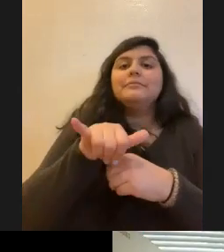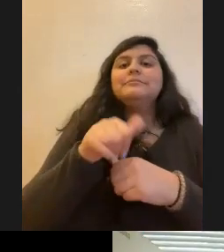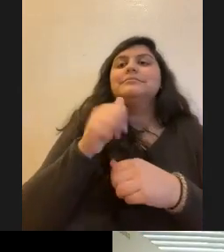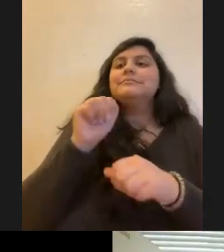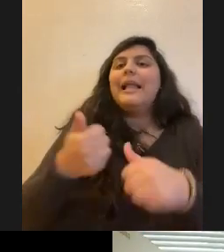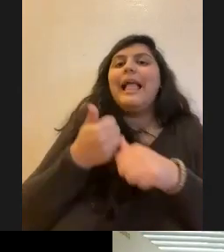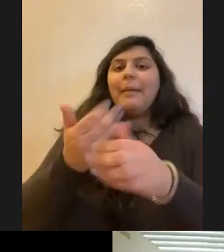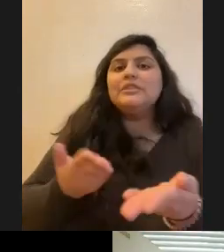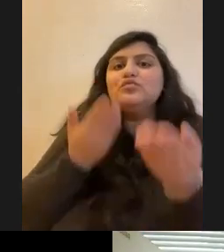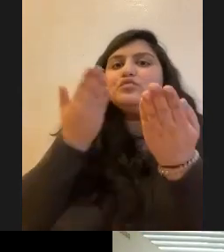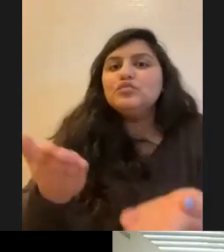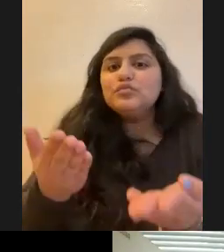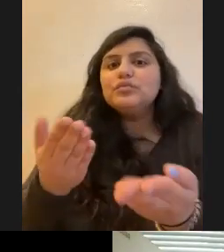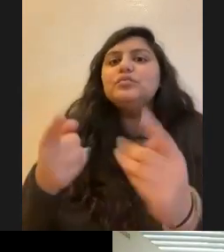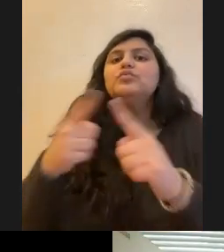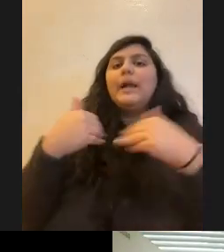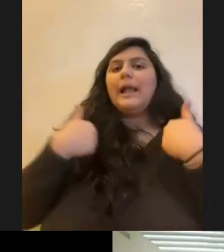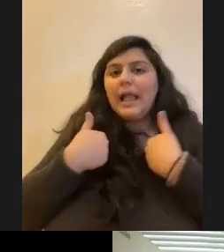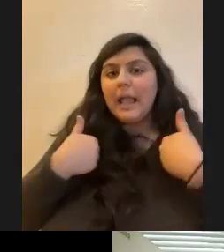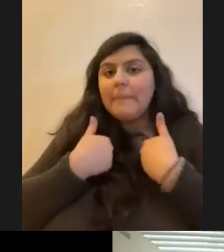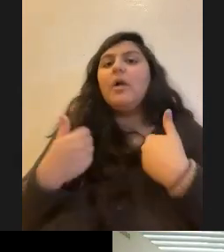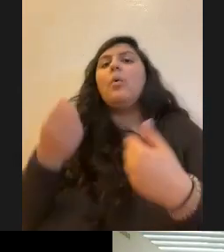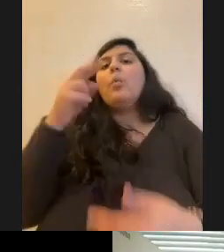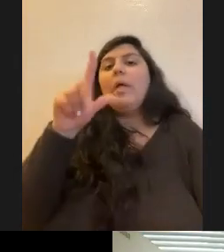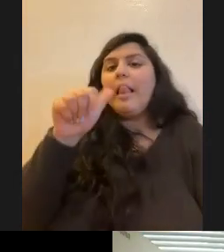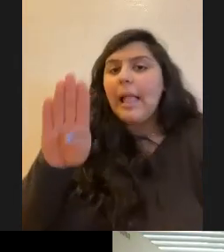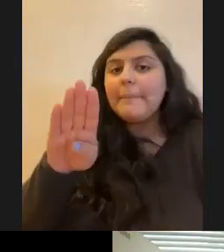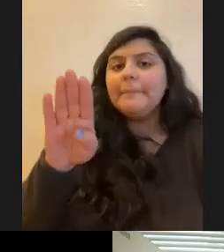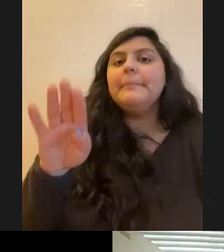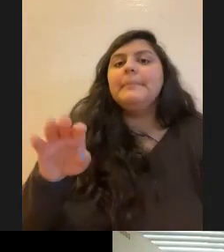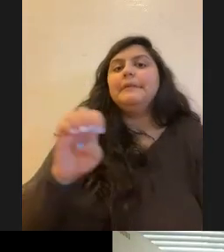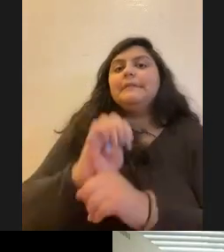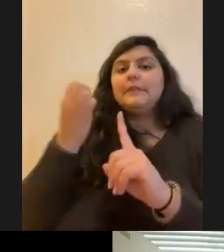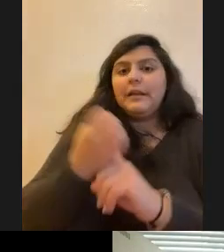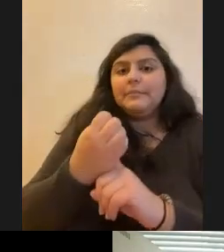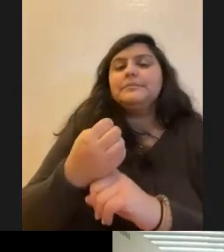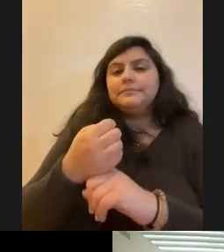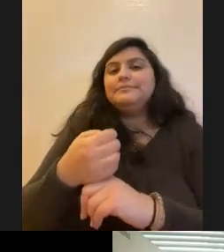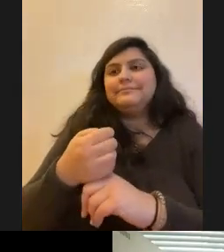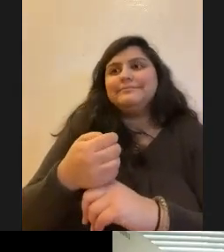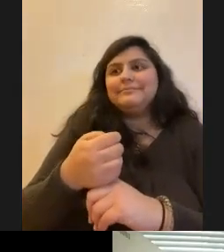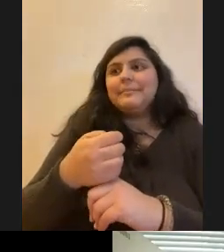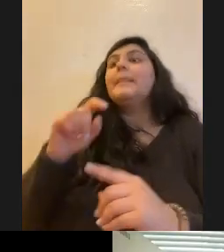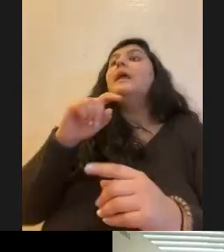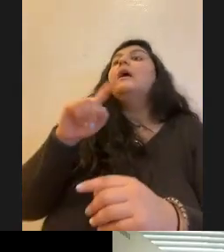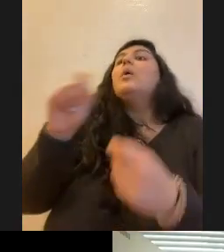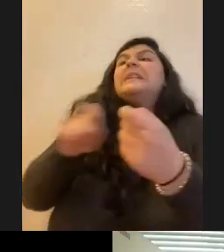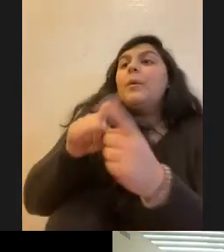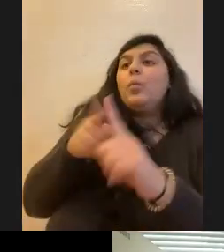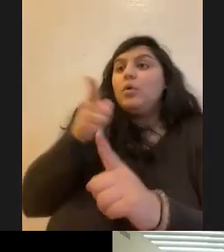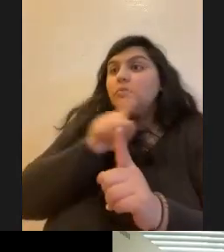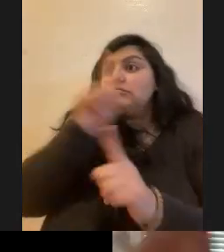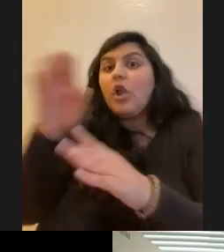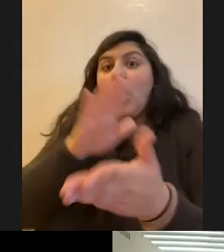introduce you to some animals or a lab environment. And especially when you get to college, those are